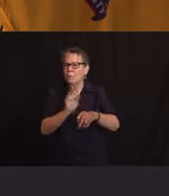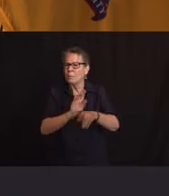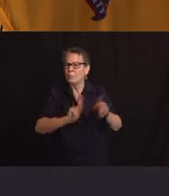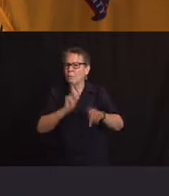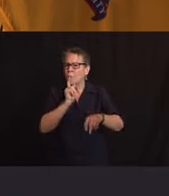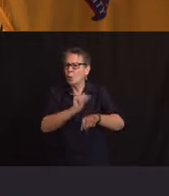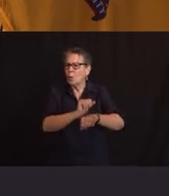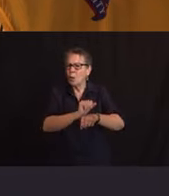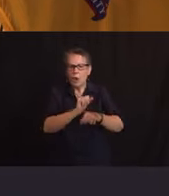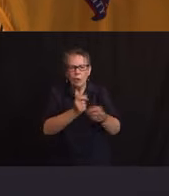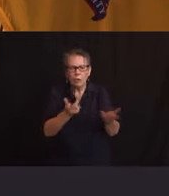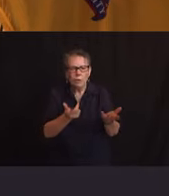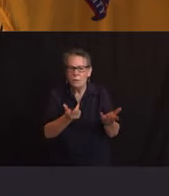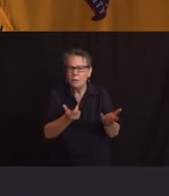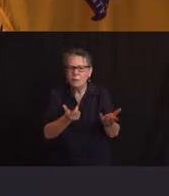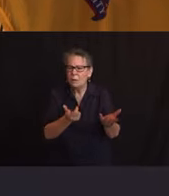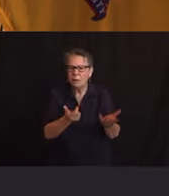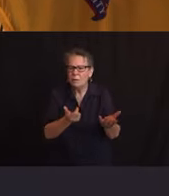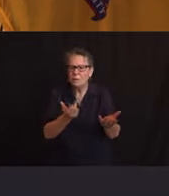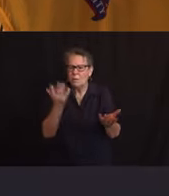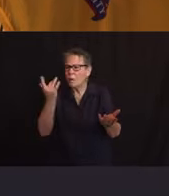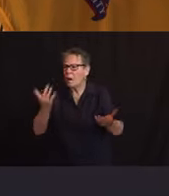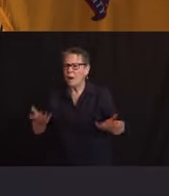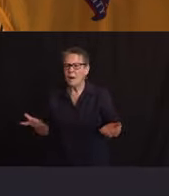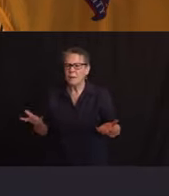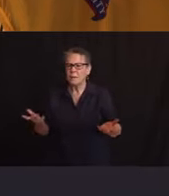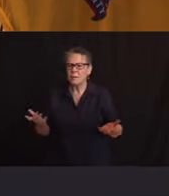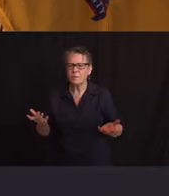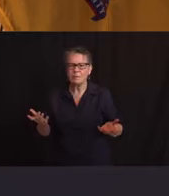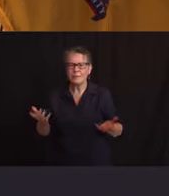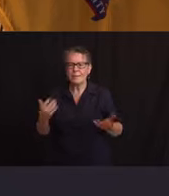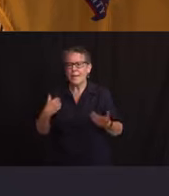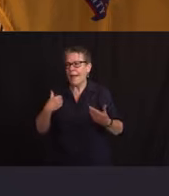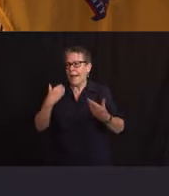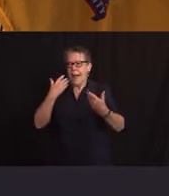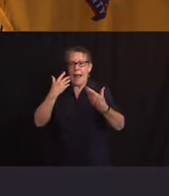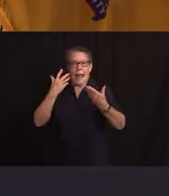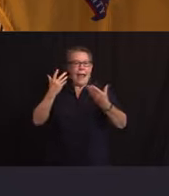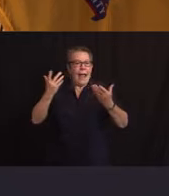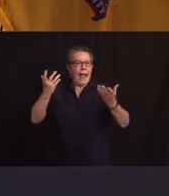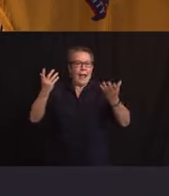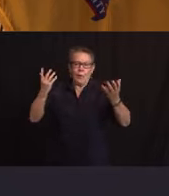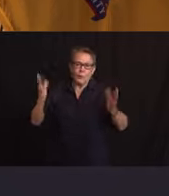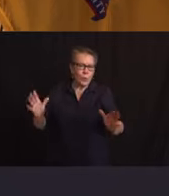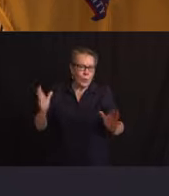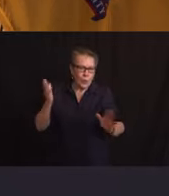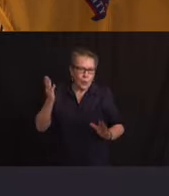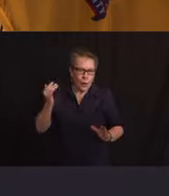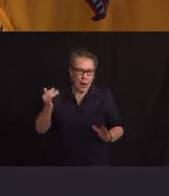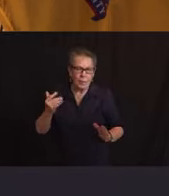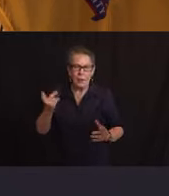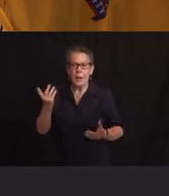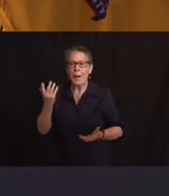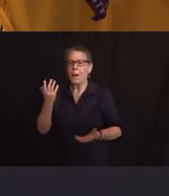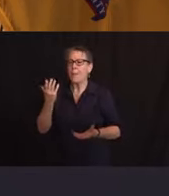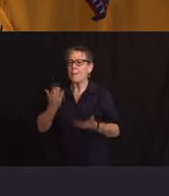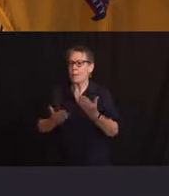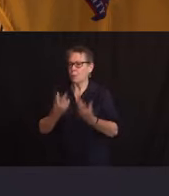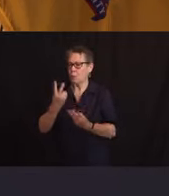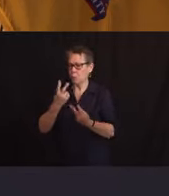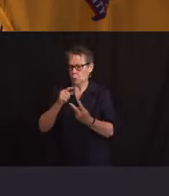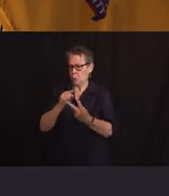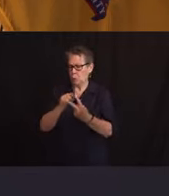thought. And it seems to me, and I'm not, I don't have a particular insight here, I think it's probably a combination of a number of